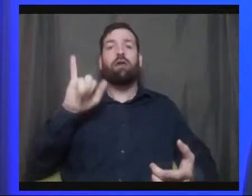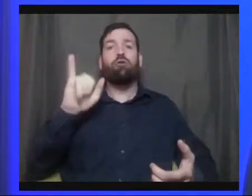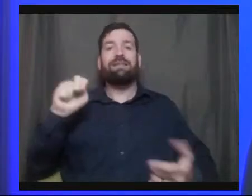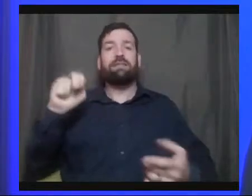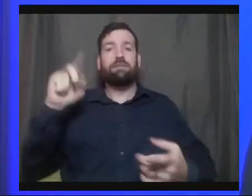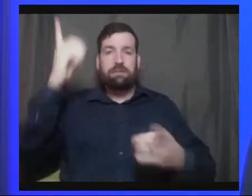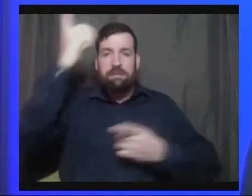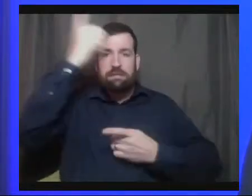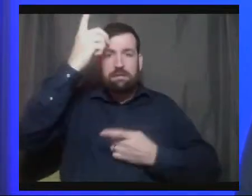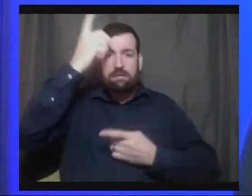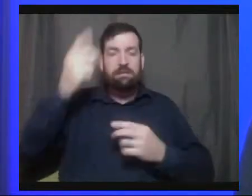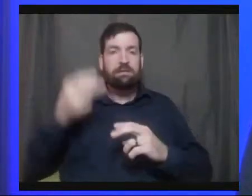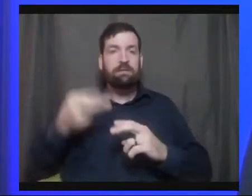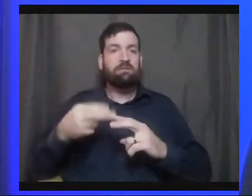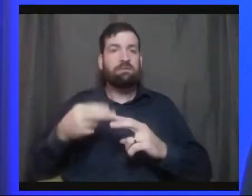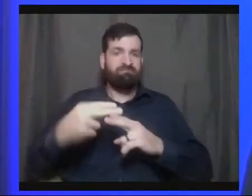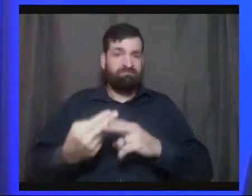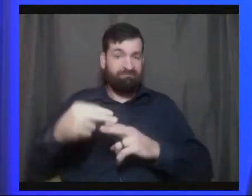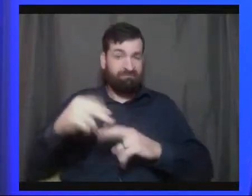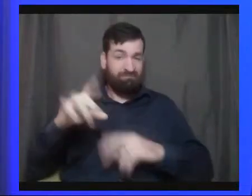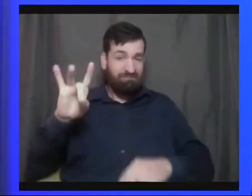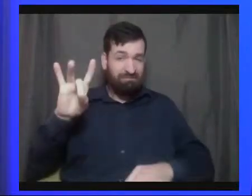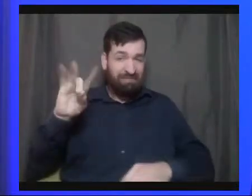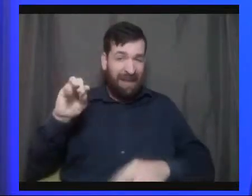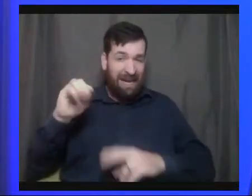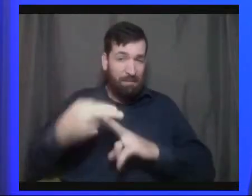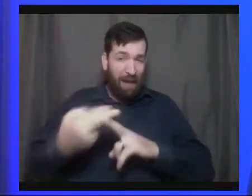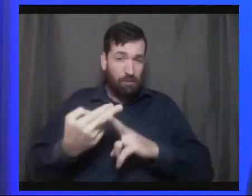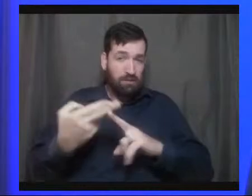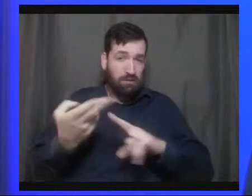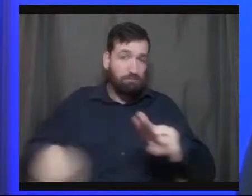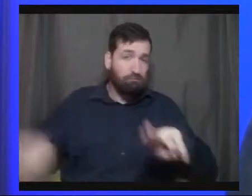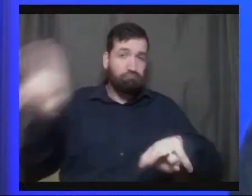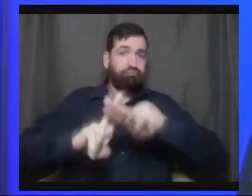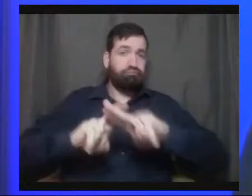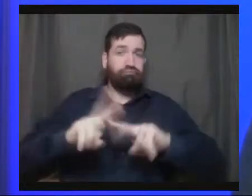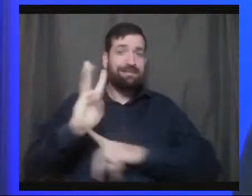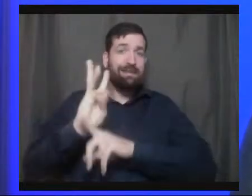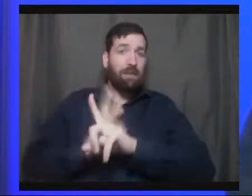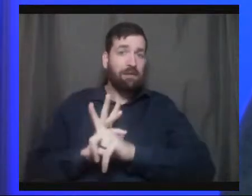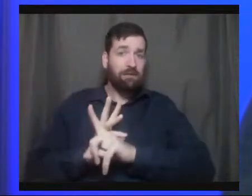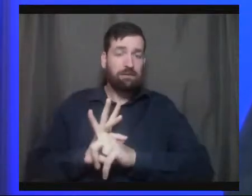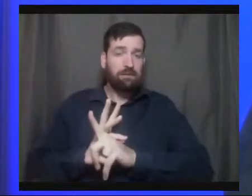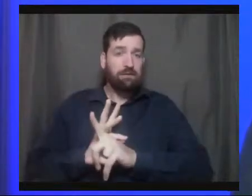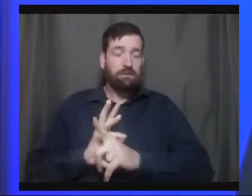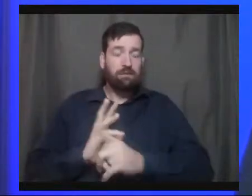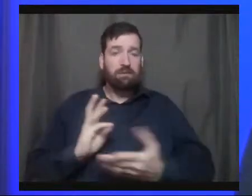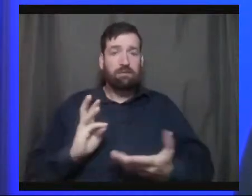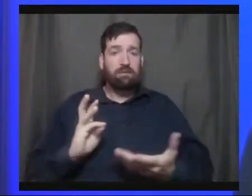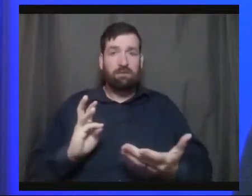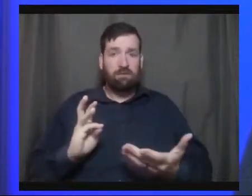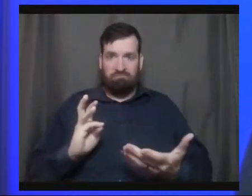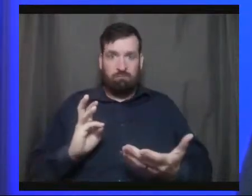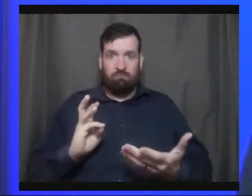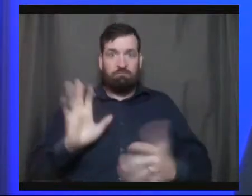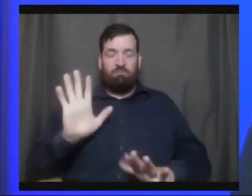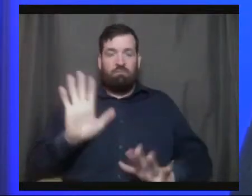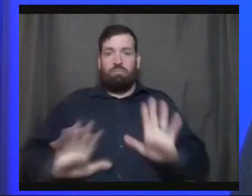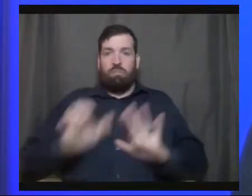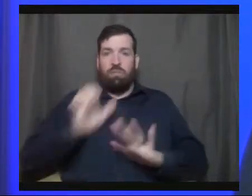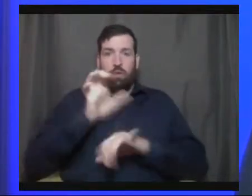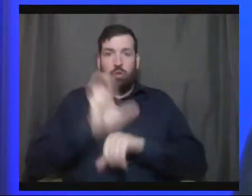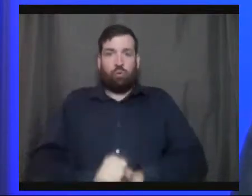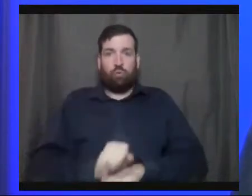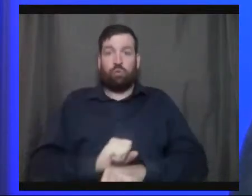about 80 pounds in 6 months. Mm-hmm. And so it wasn't something that I was used to. It happened suddenly.